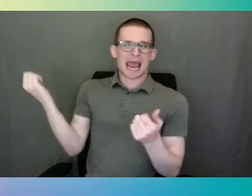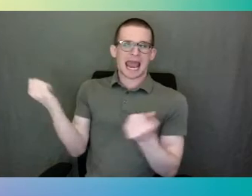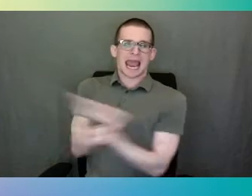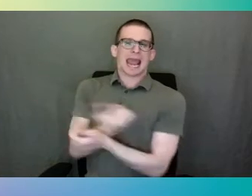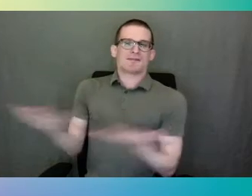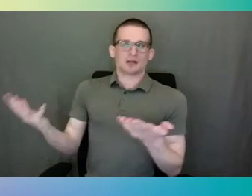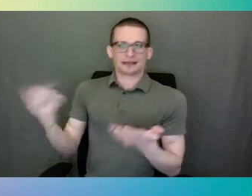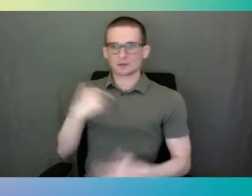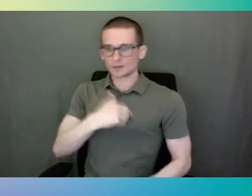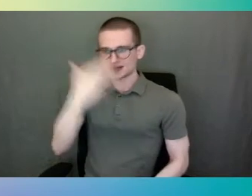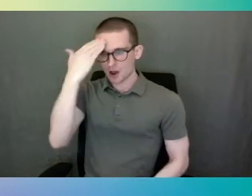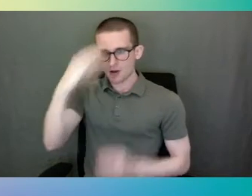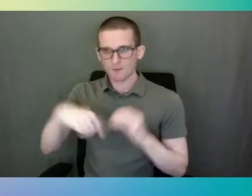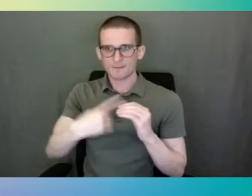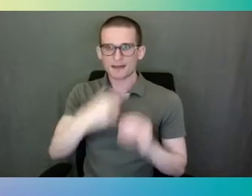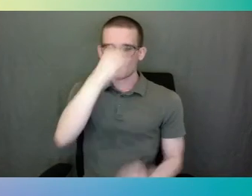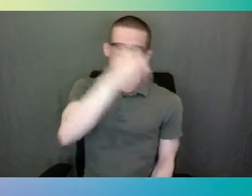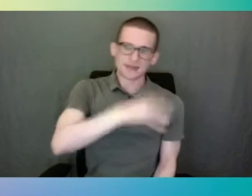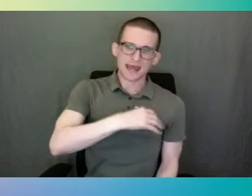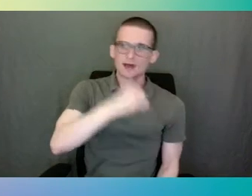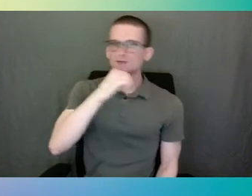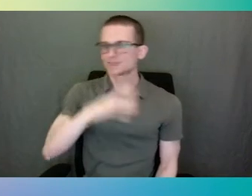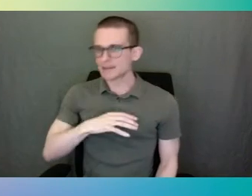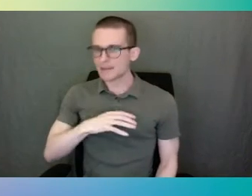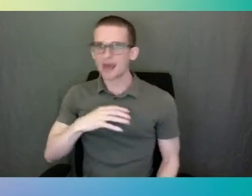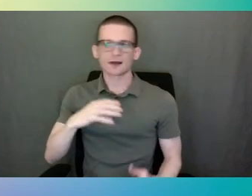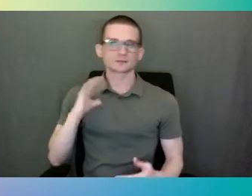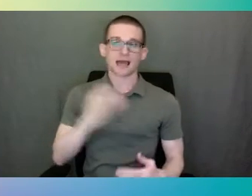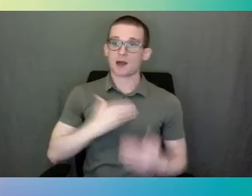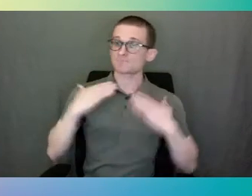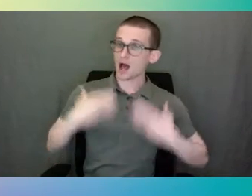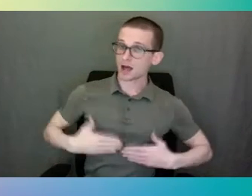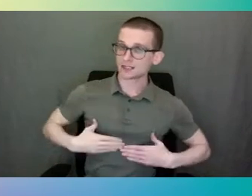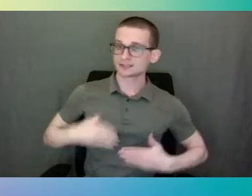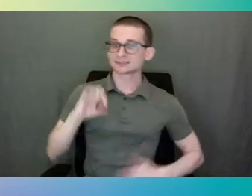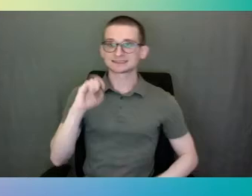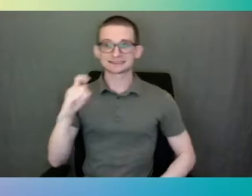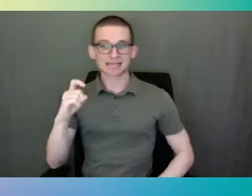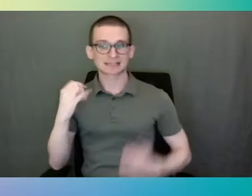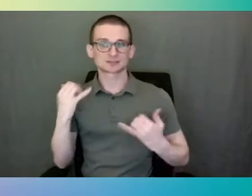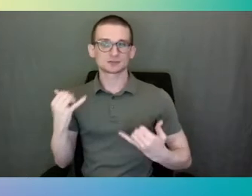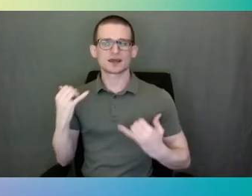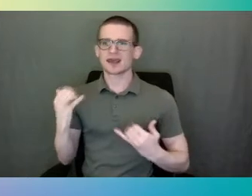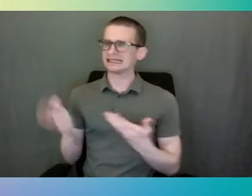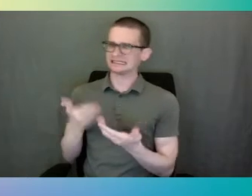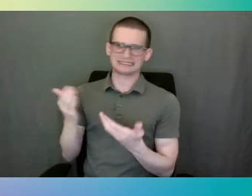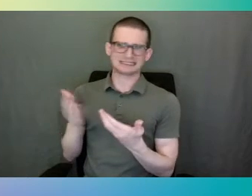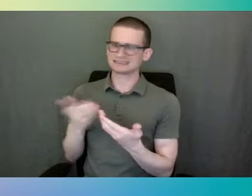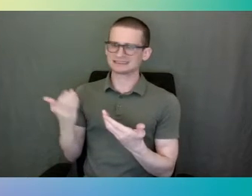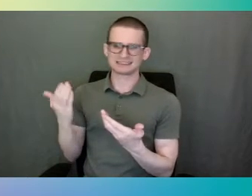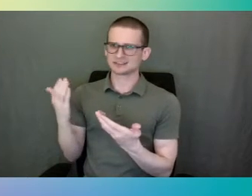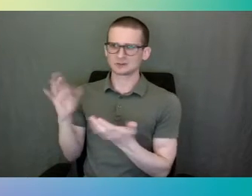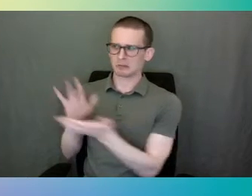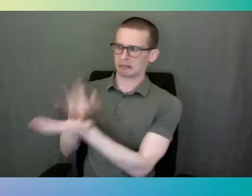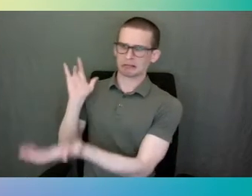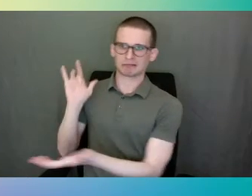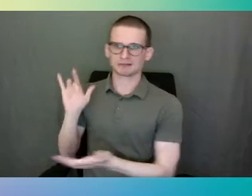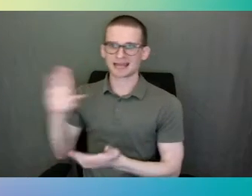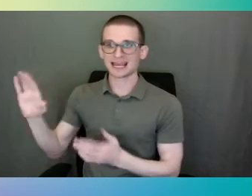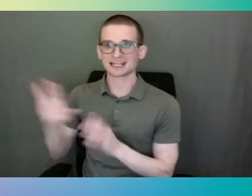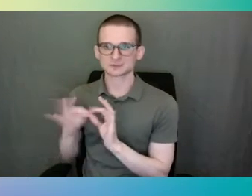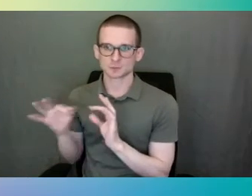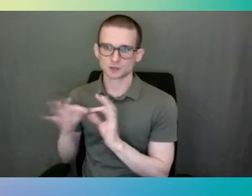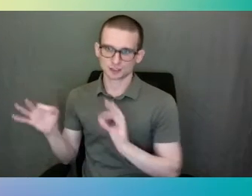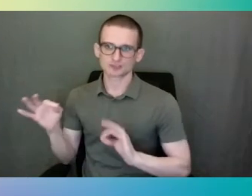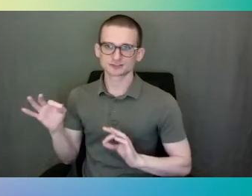our bodies and sex today, we are very likely to abuse his words, which we know many Christians have